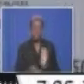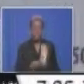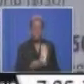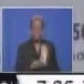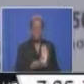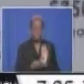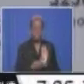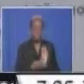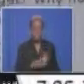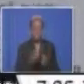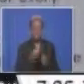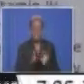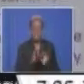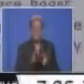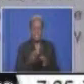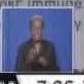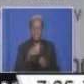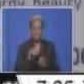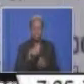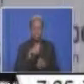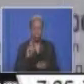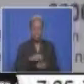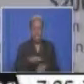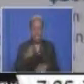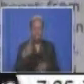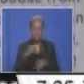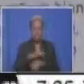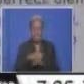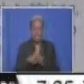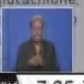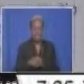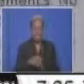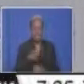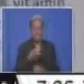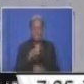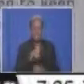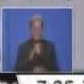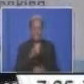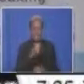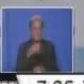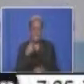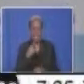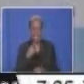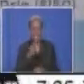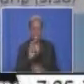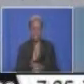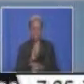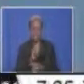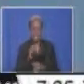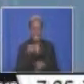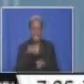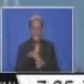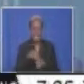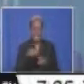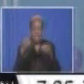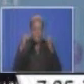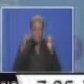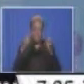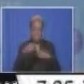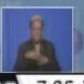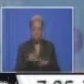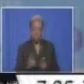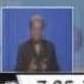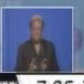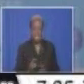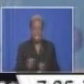fitness recovery to mend muscle and enhance recovery, to the Myers cocktail that he says is commonly used in emergency rooms. He explains